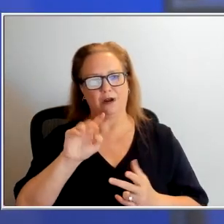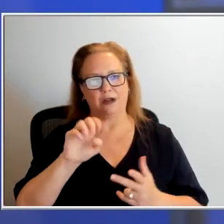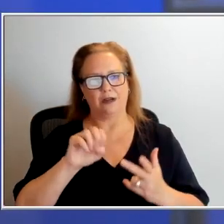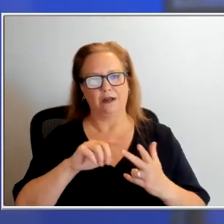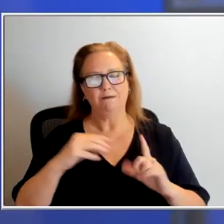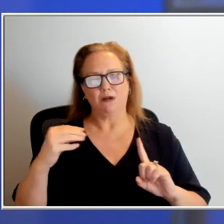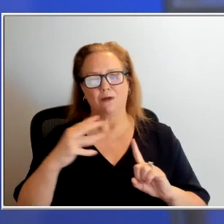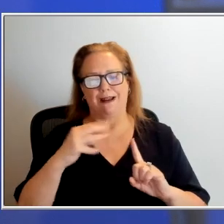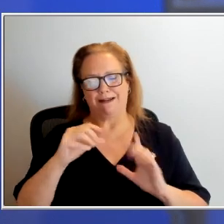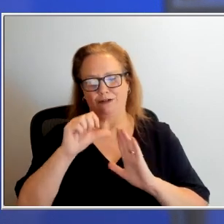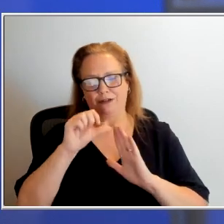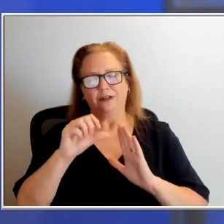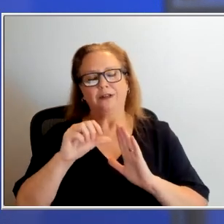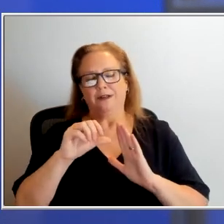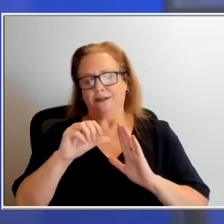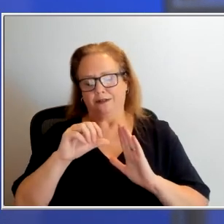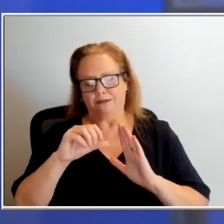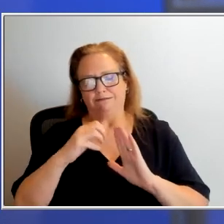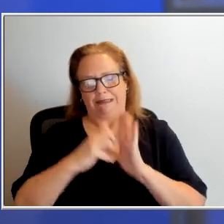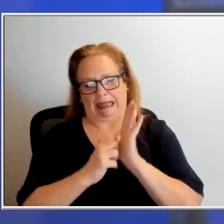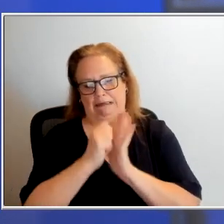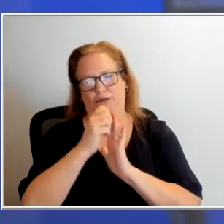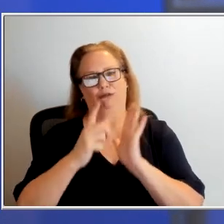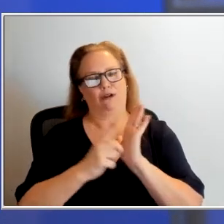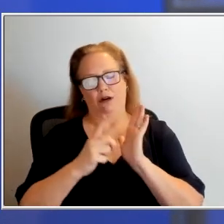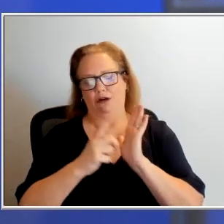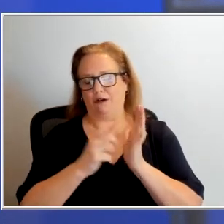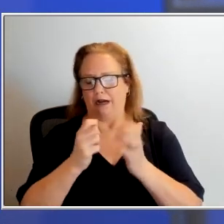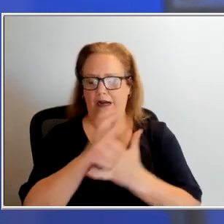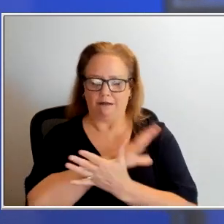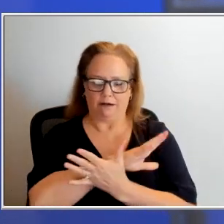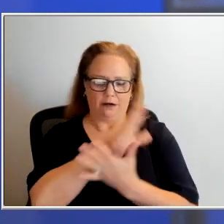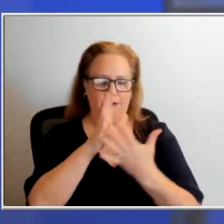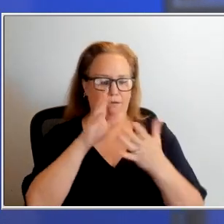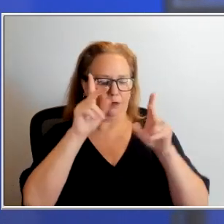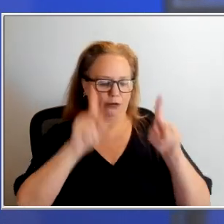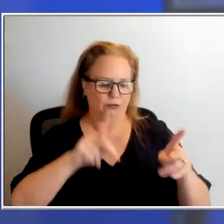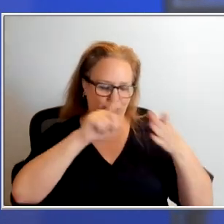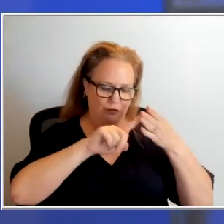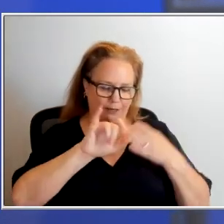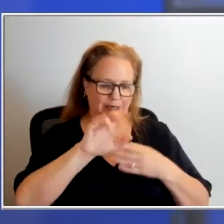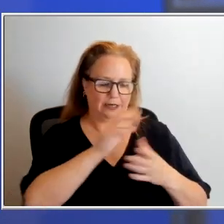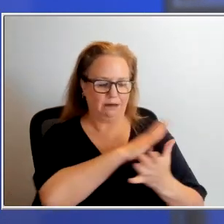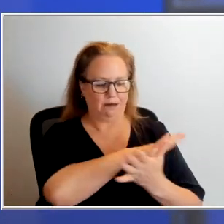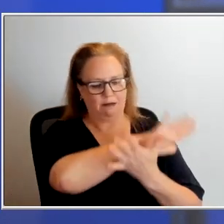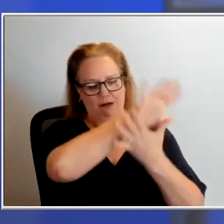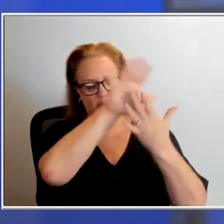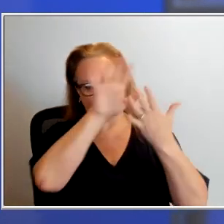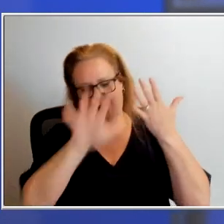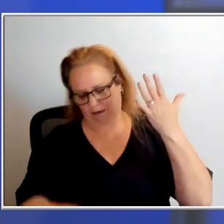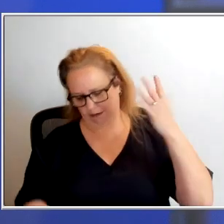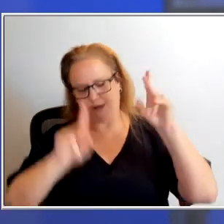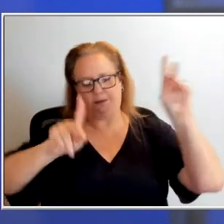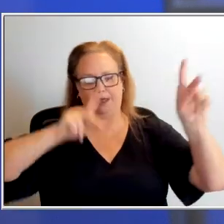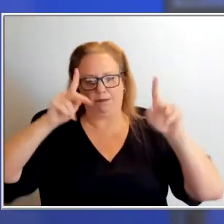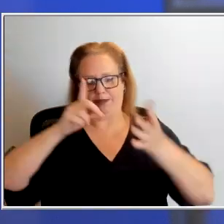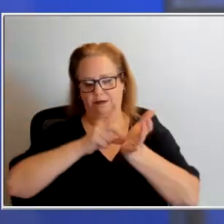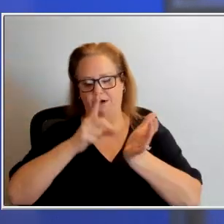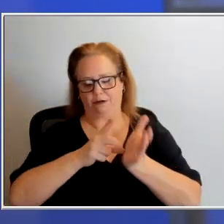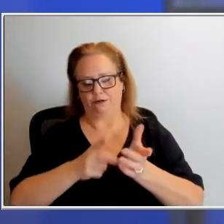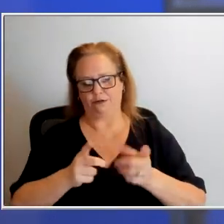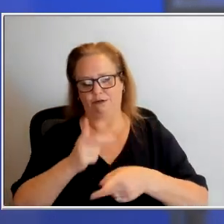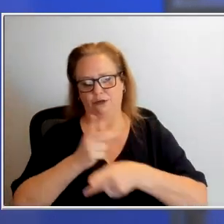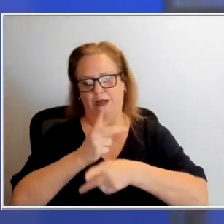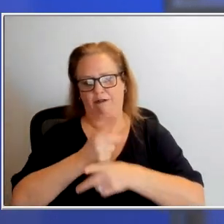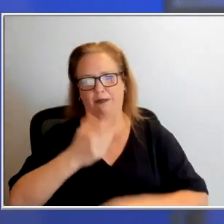oncologist. Just everyone, from the person who checked me in all the way to the people who, you know, the physicians who gave me care, the